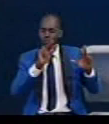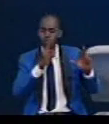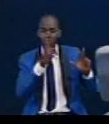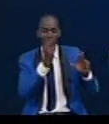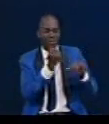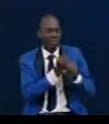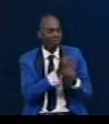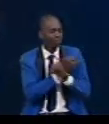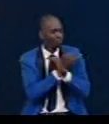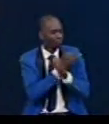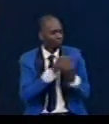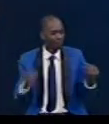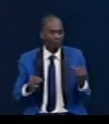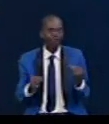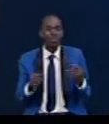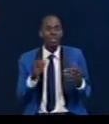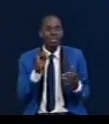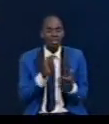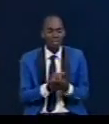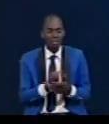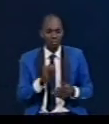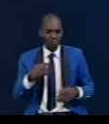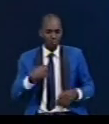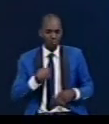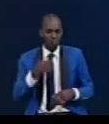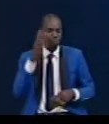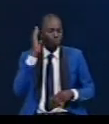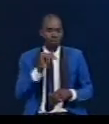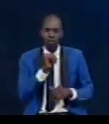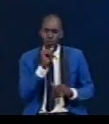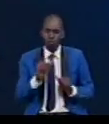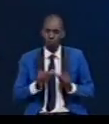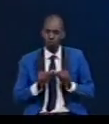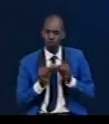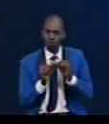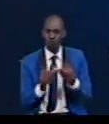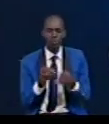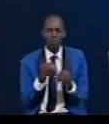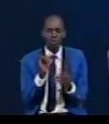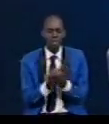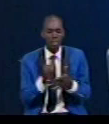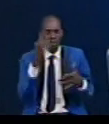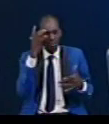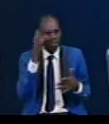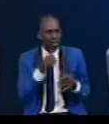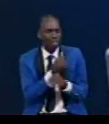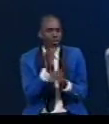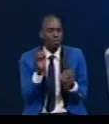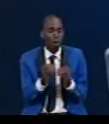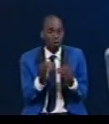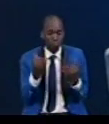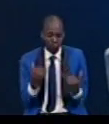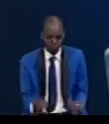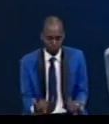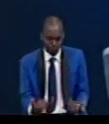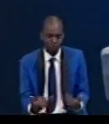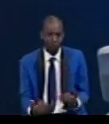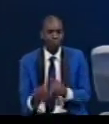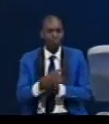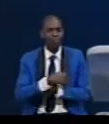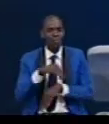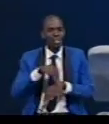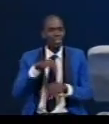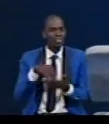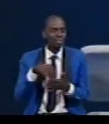to have that disease anymore today. At this moment, at this very minute,